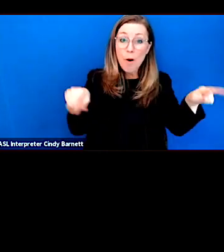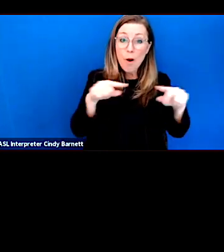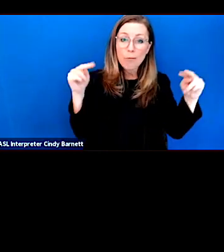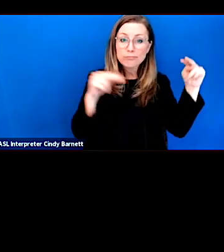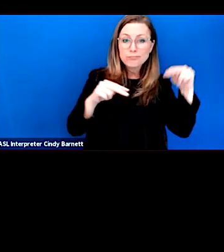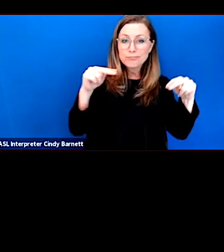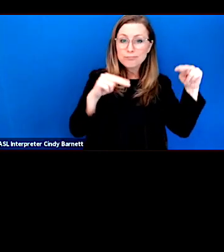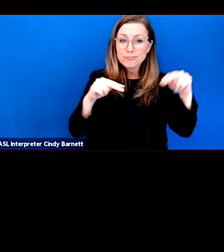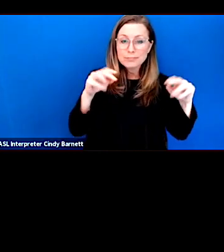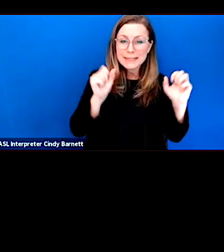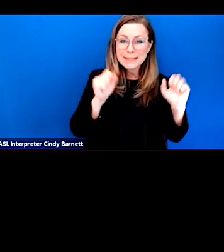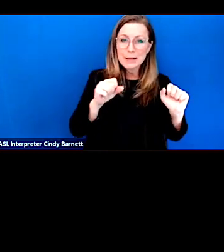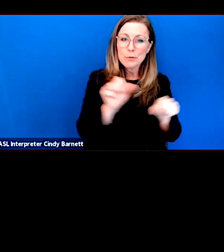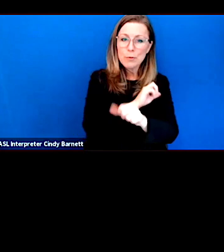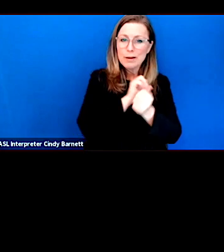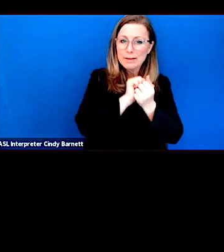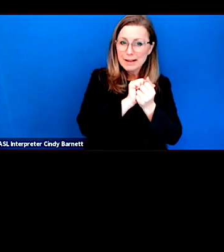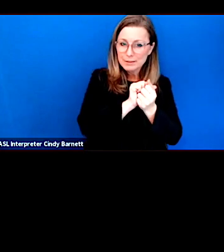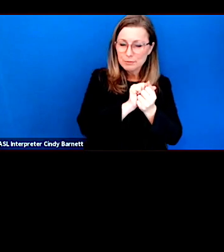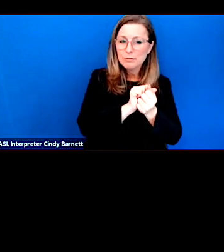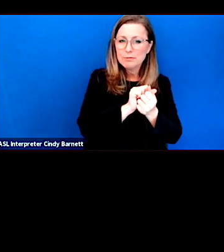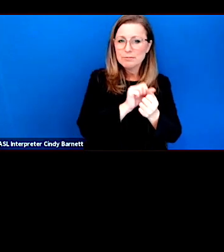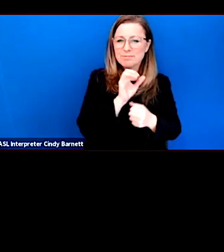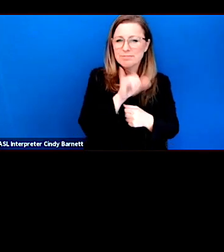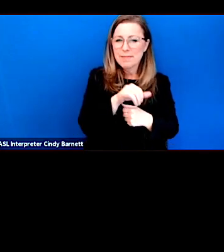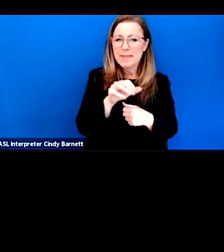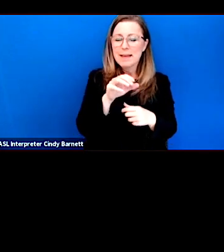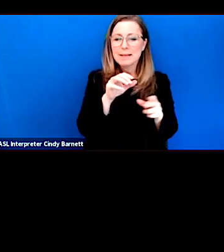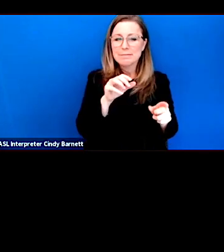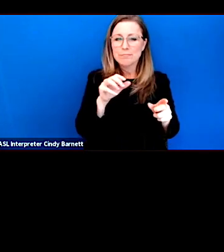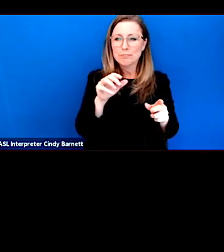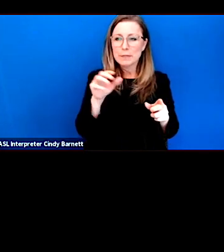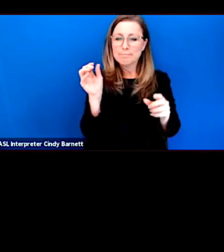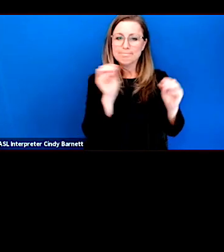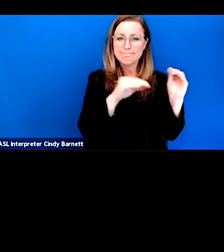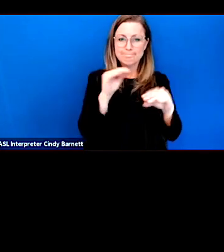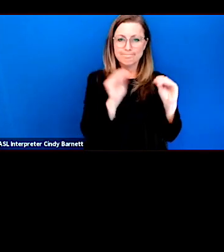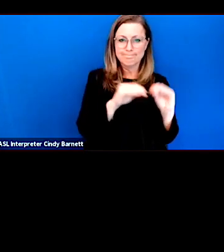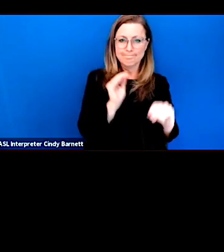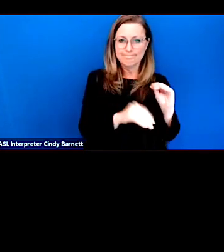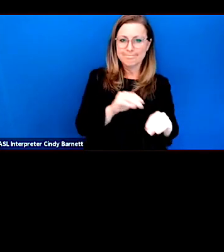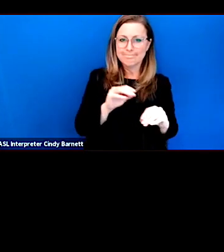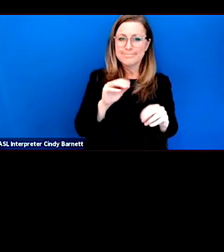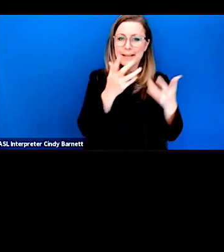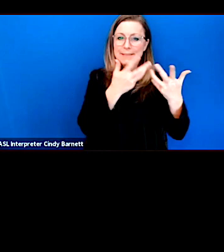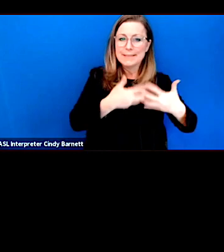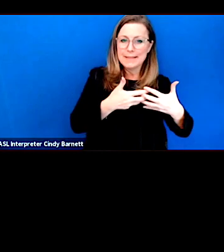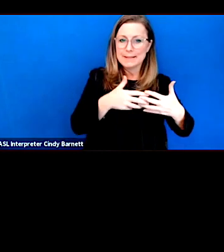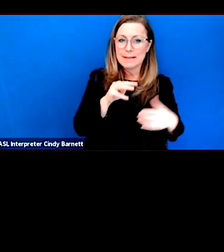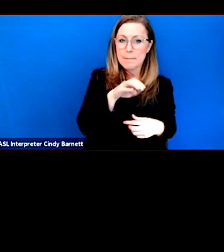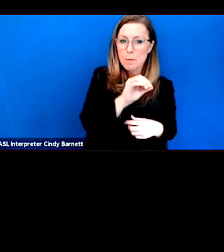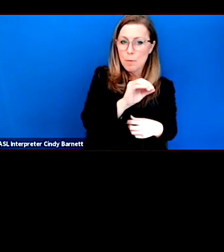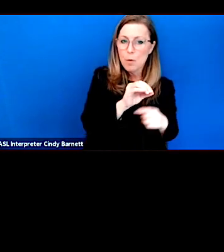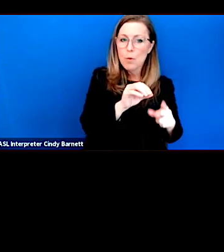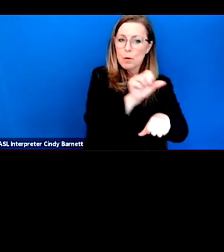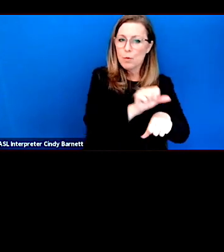work primarily with synthesis memos during the coding process. We only return to the original literature to check for accuracy